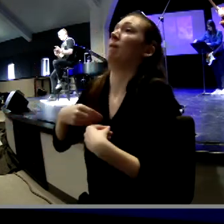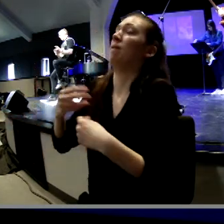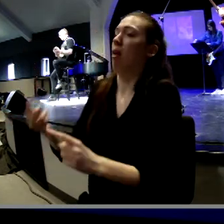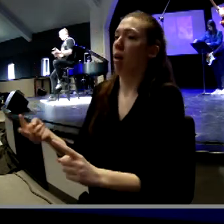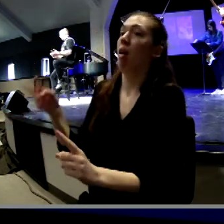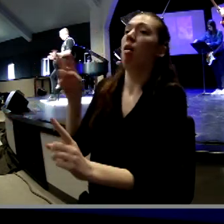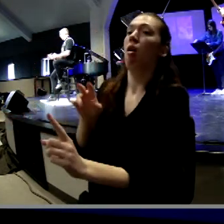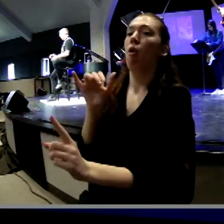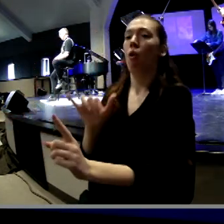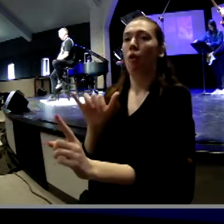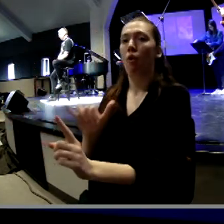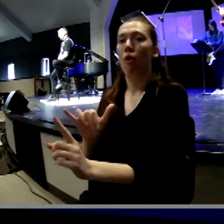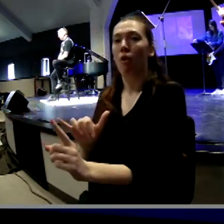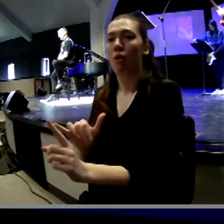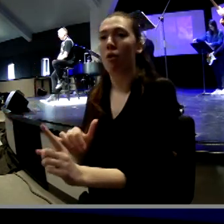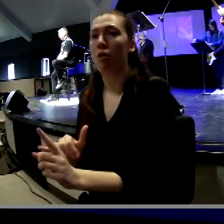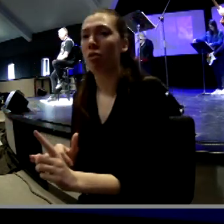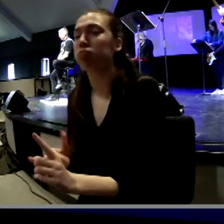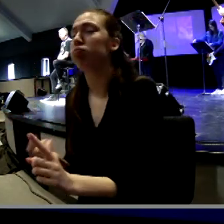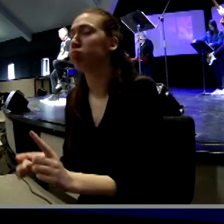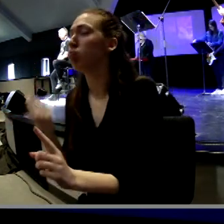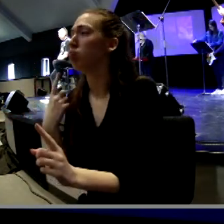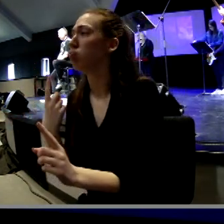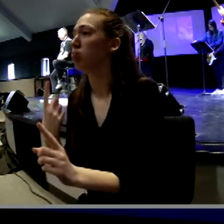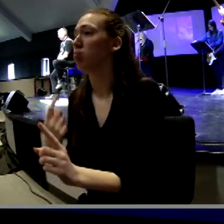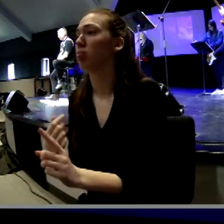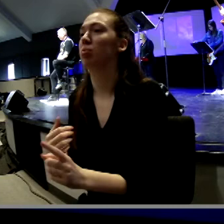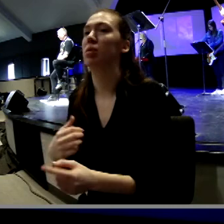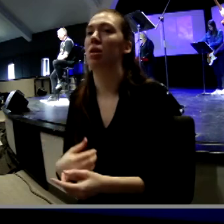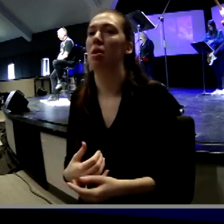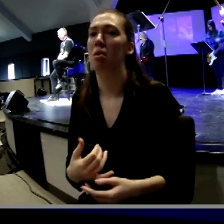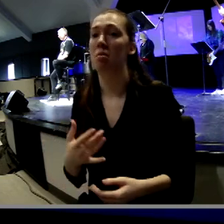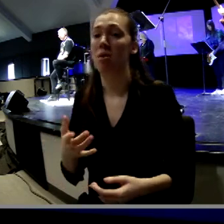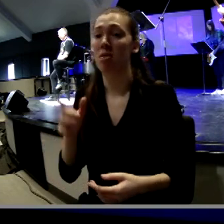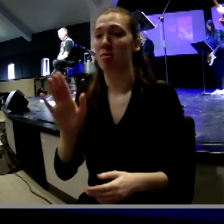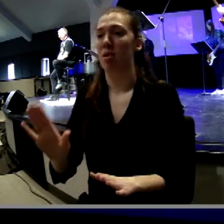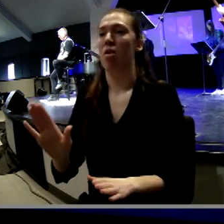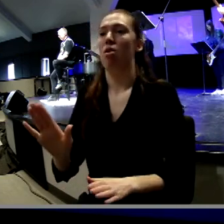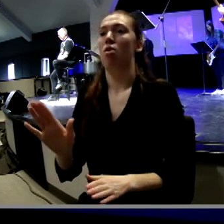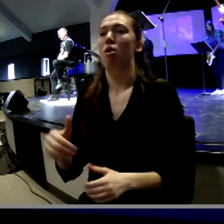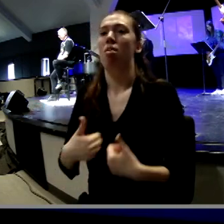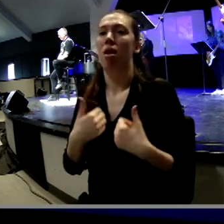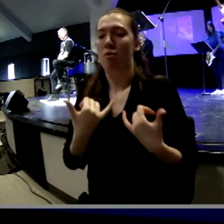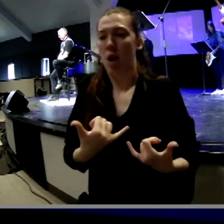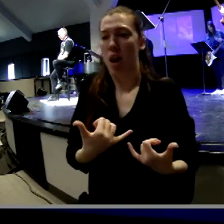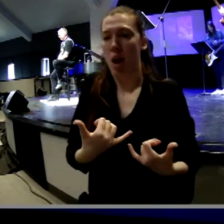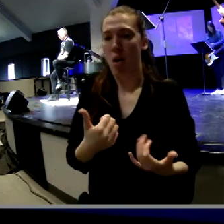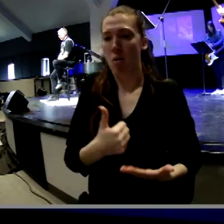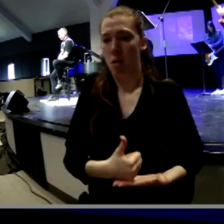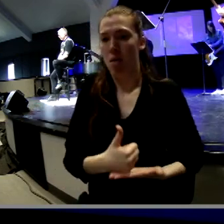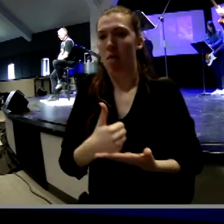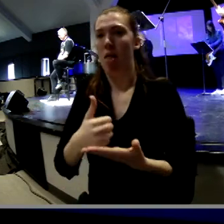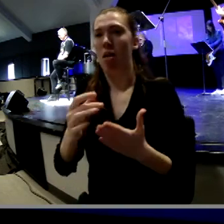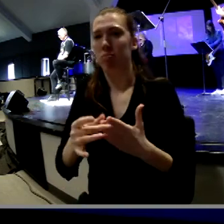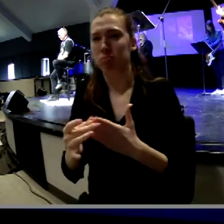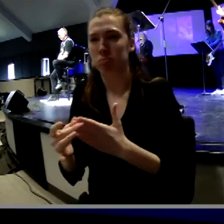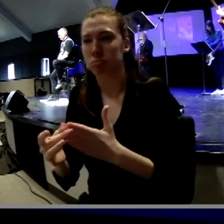them beyond their current state, into good soil where the harvest takes place.